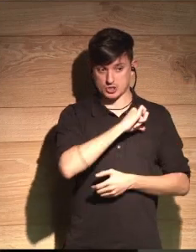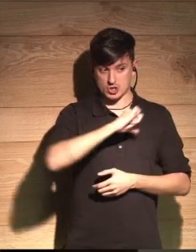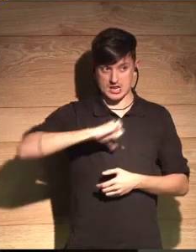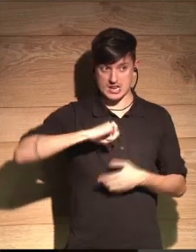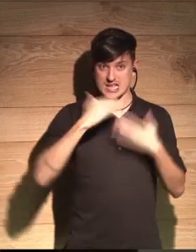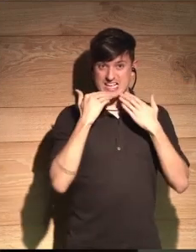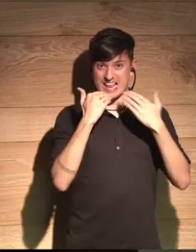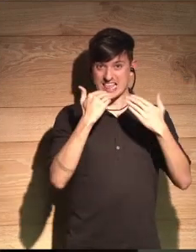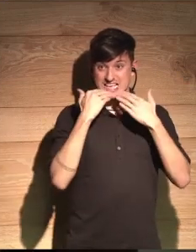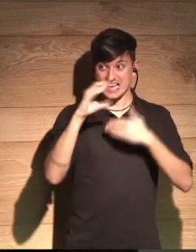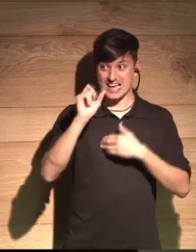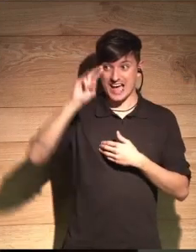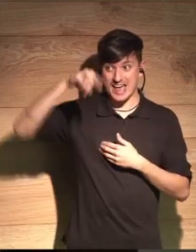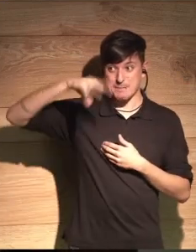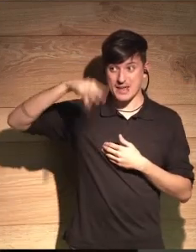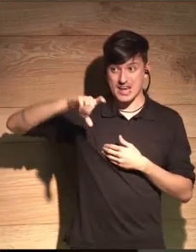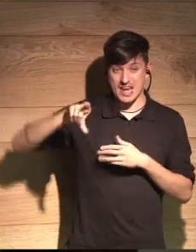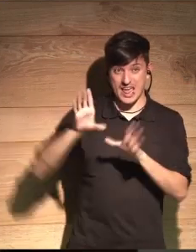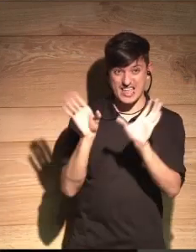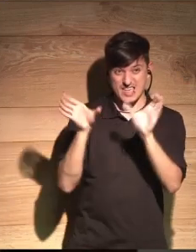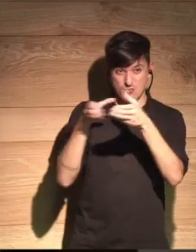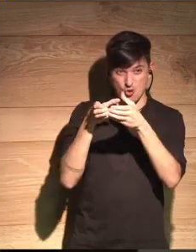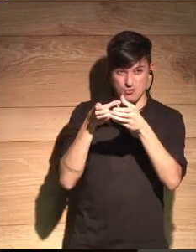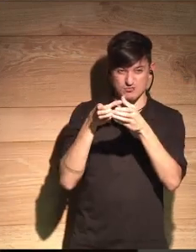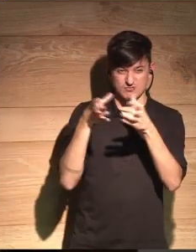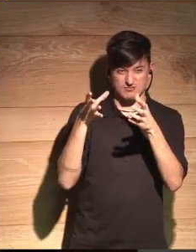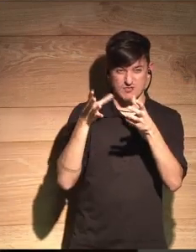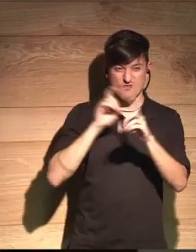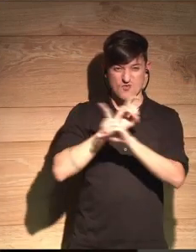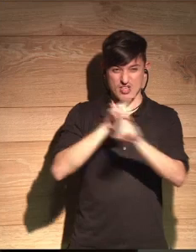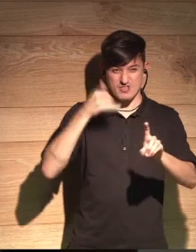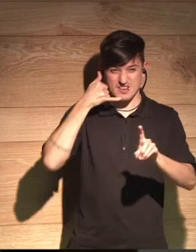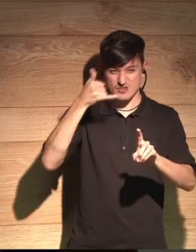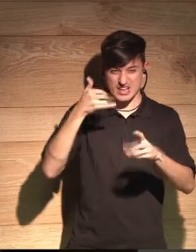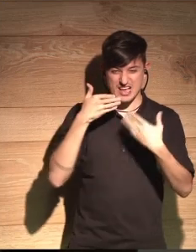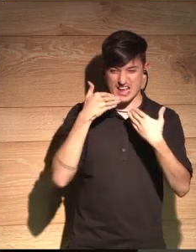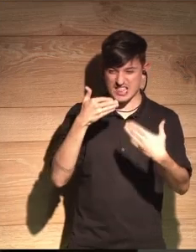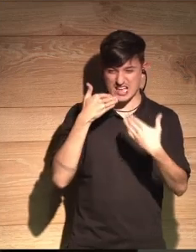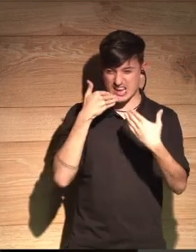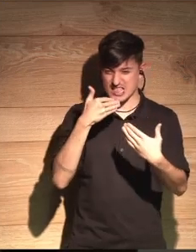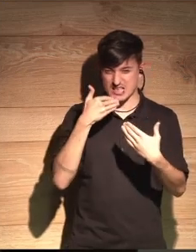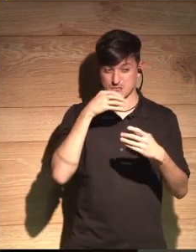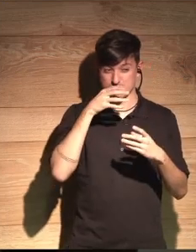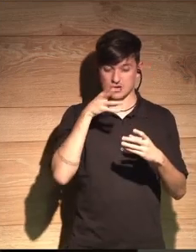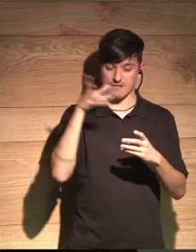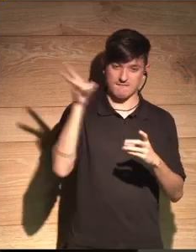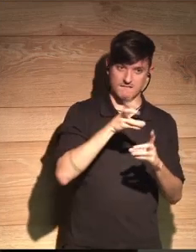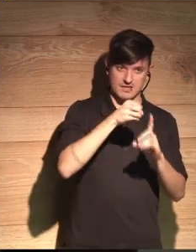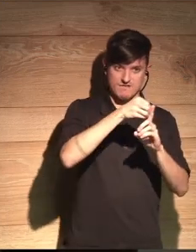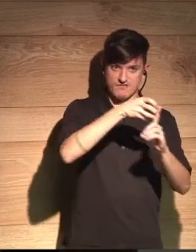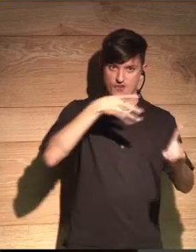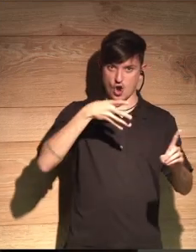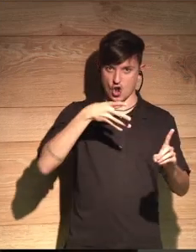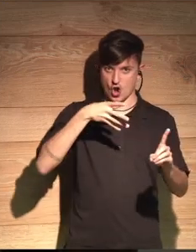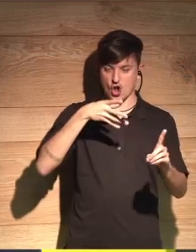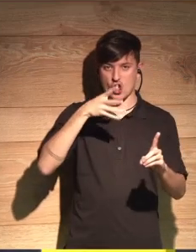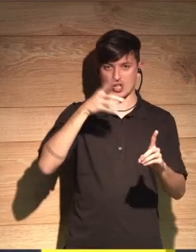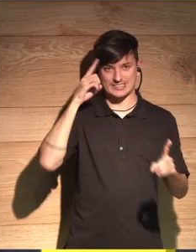by saying that I'm really thankful to Carmen and all the whole team of Fundación Telefónica for this Telos Forum. I think